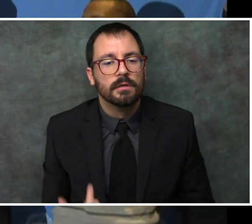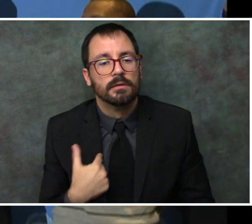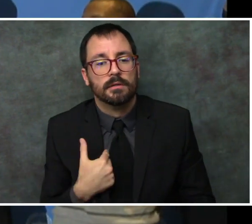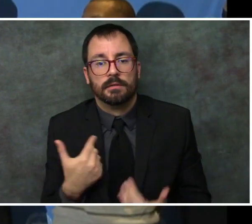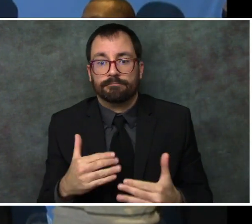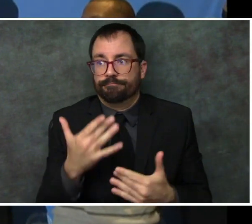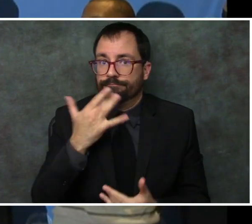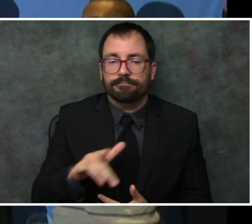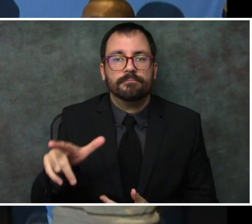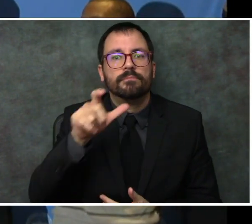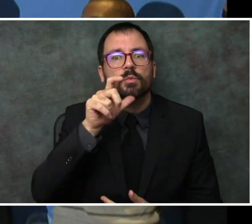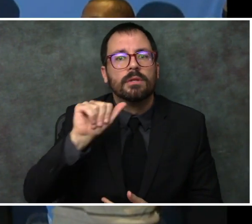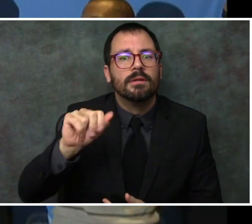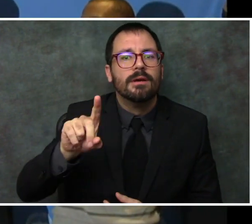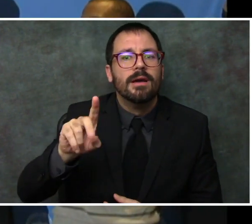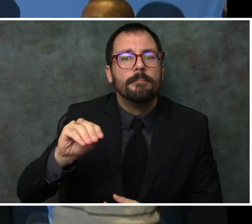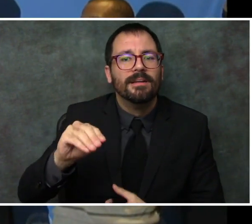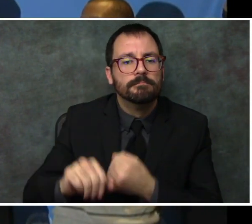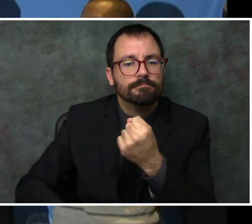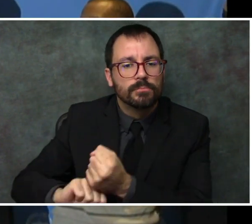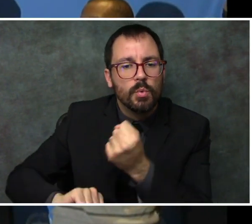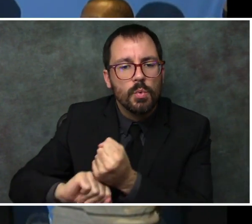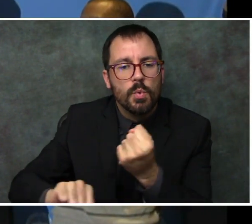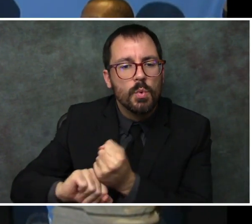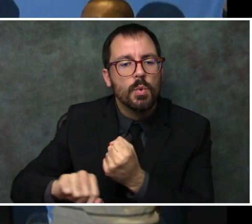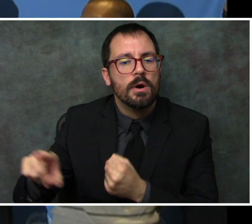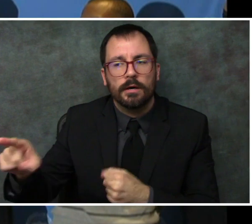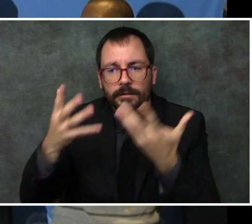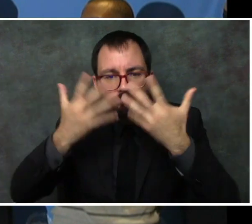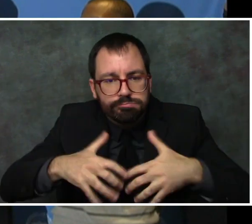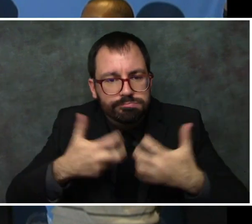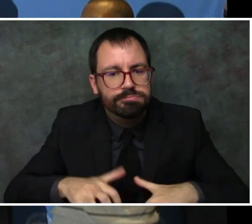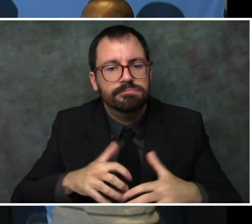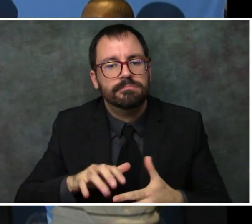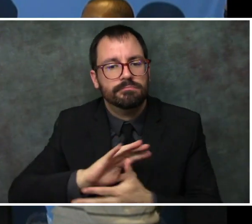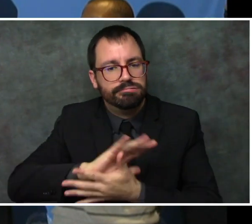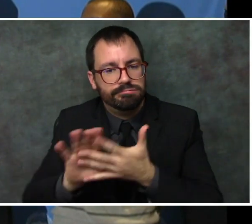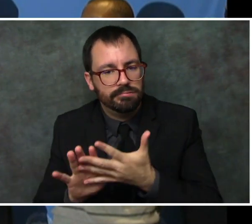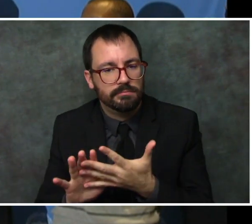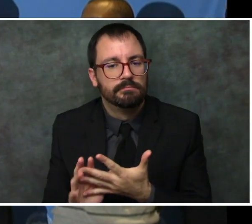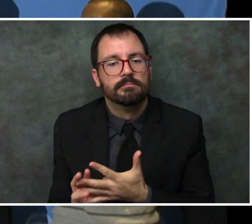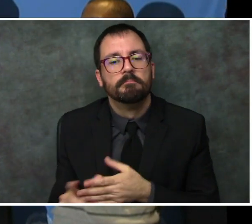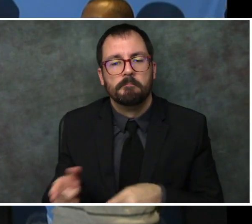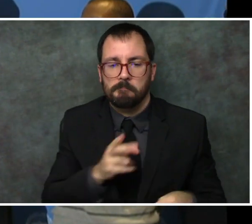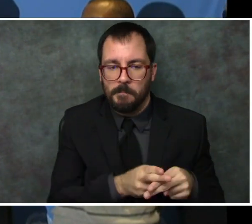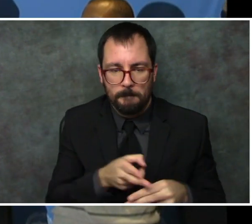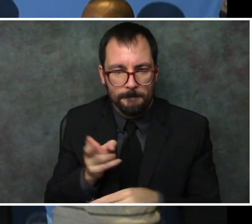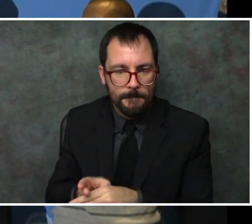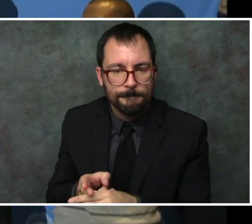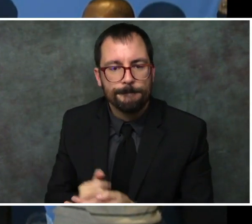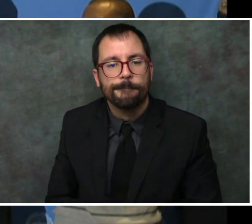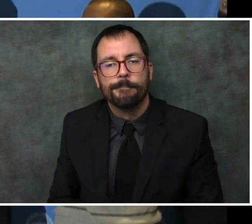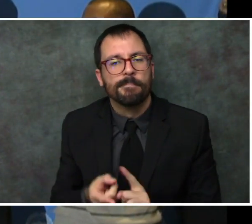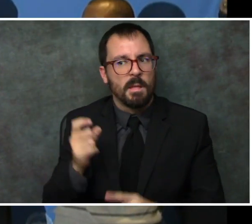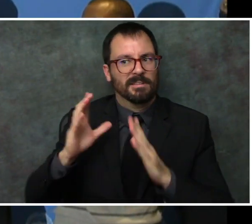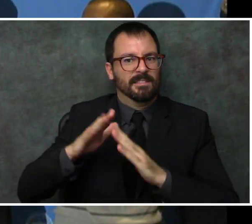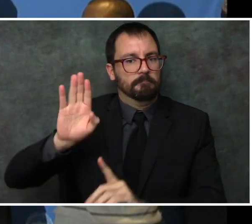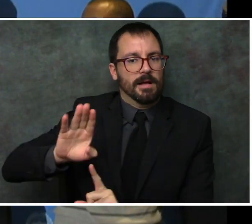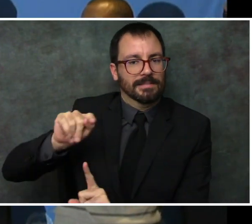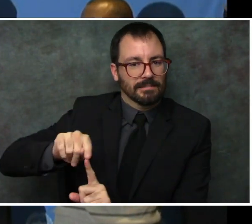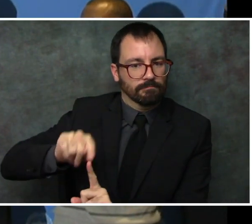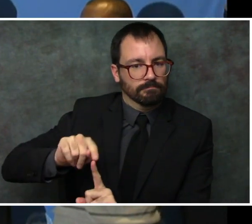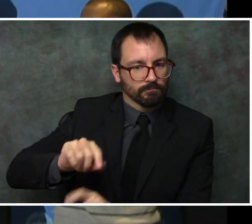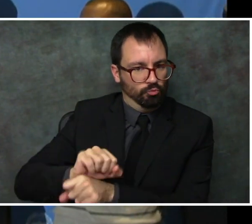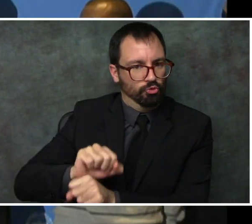the excellent administrative support of Chief Jerome Smith, Kate Swain Smith, and Faiza Sharif